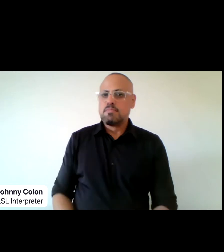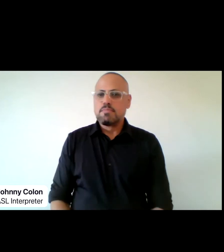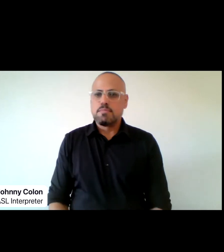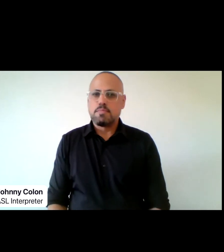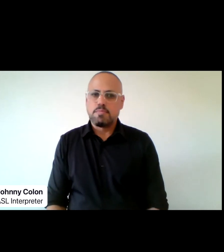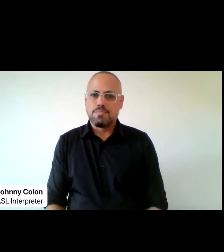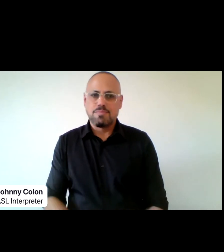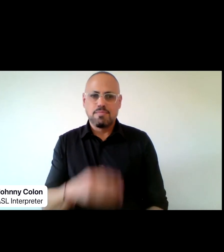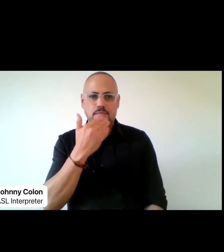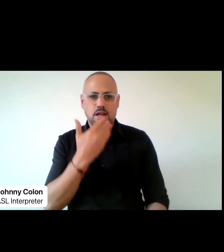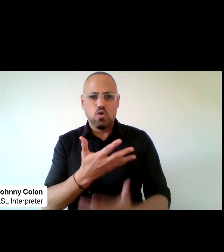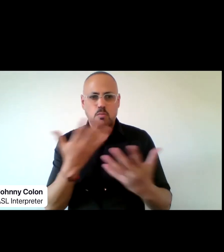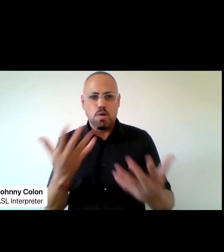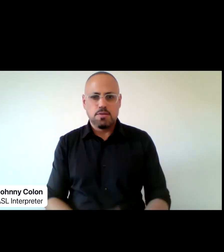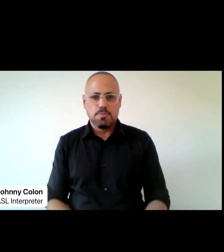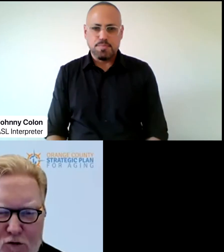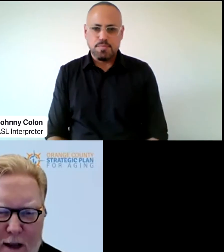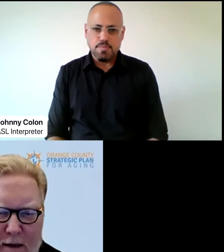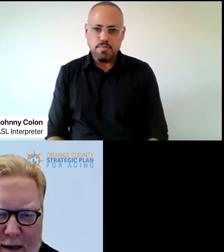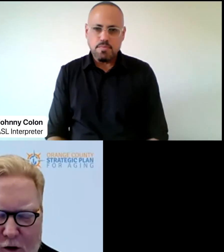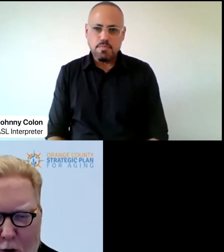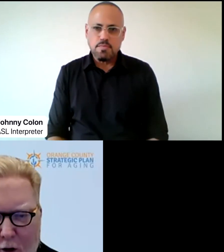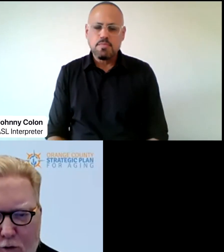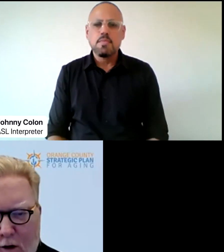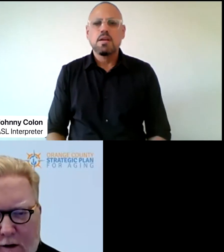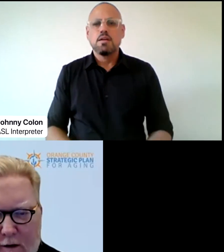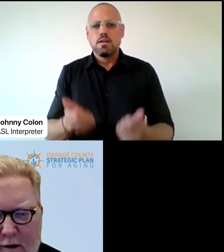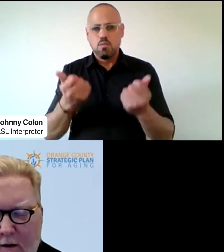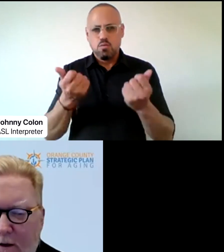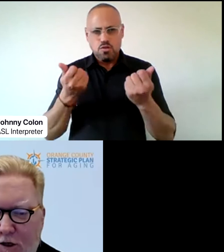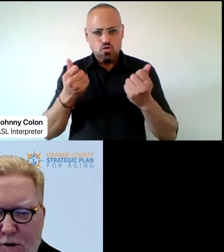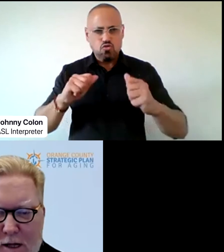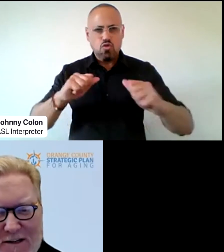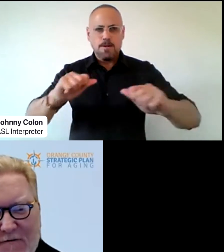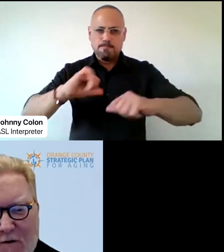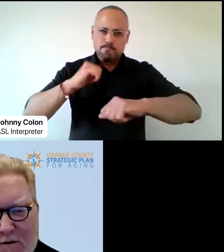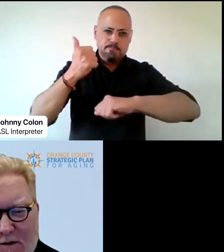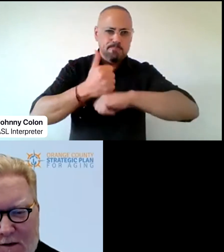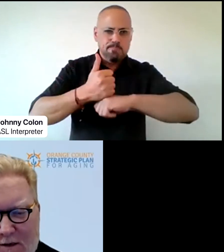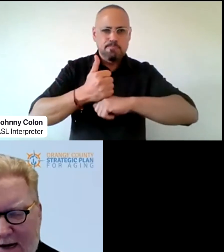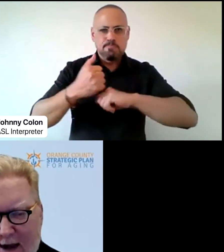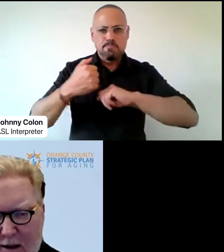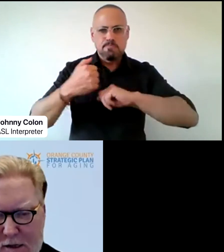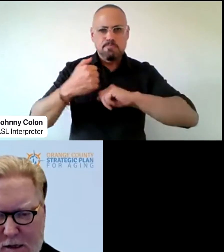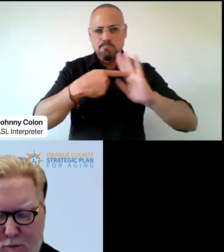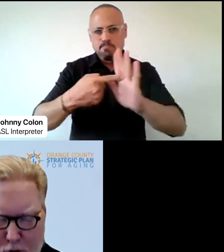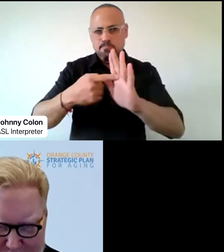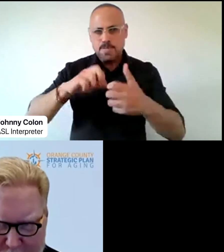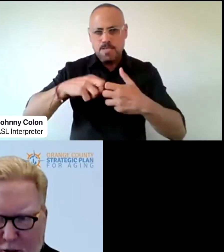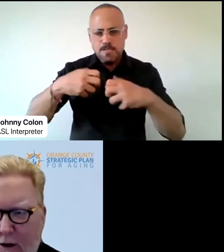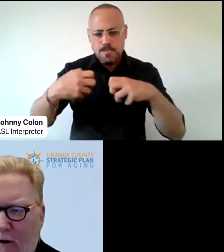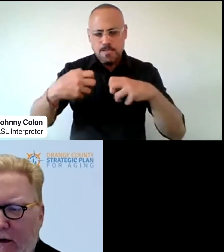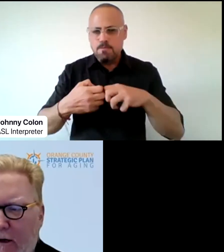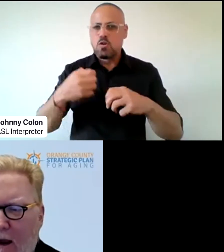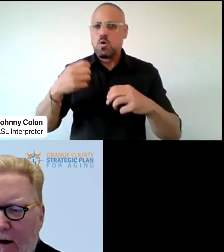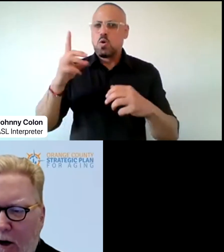Thank you very much, Justin. You know, we're trying to lay the groundwork that shows how difficult data analysis,